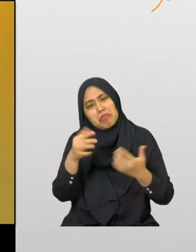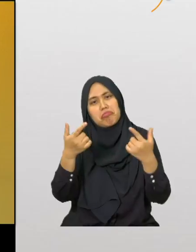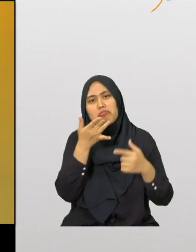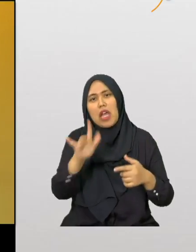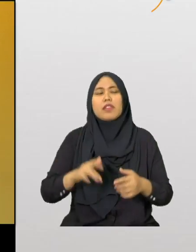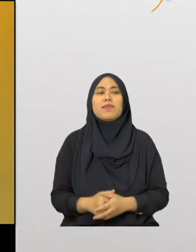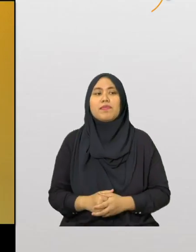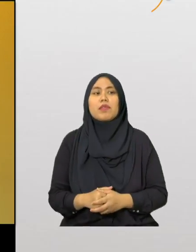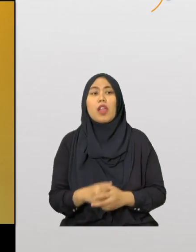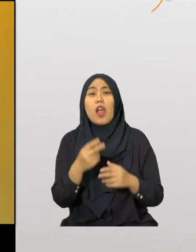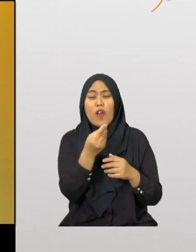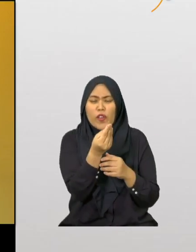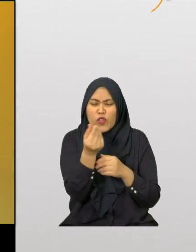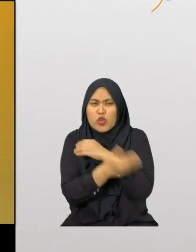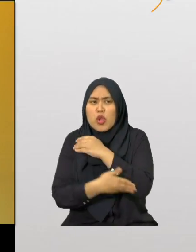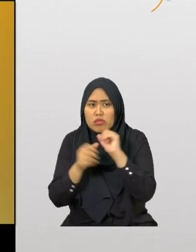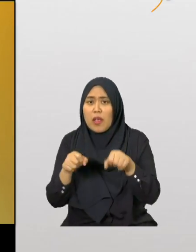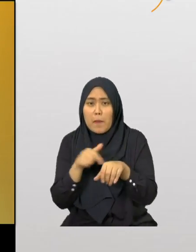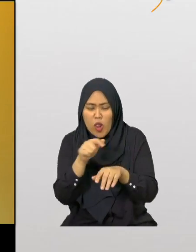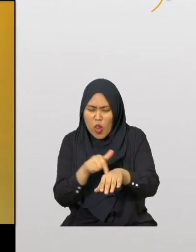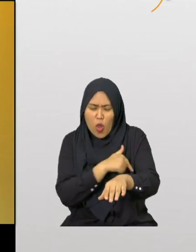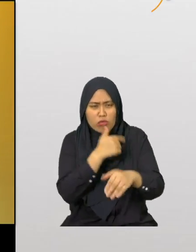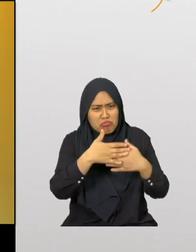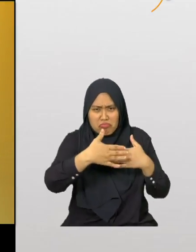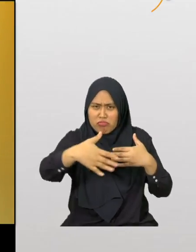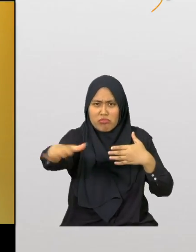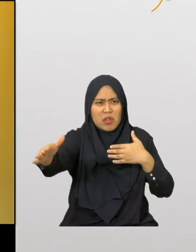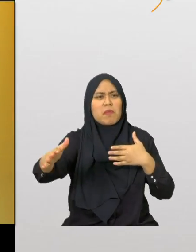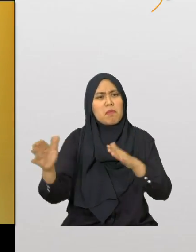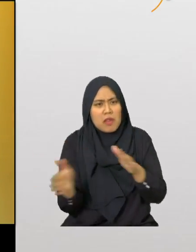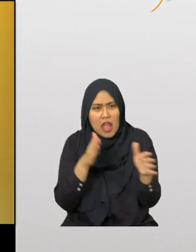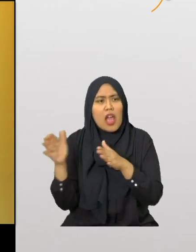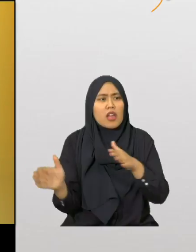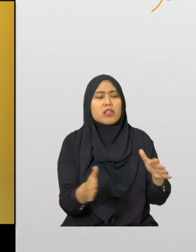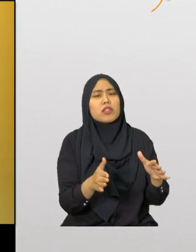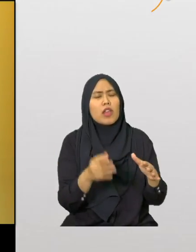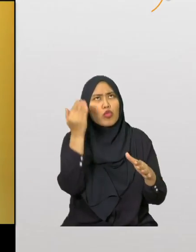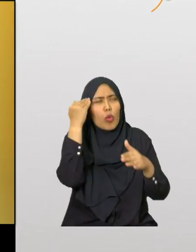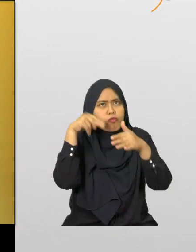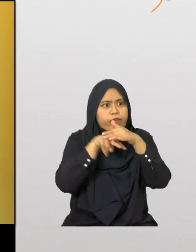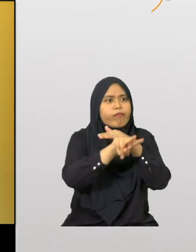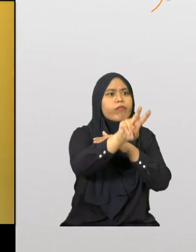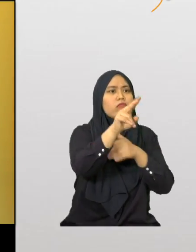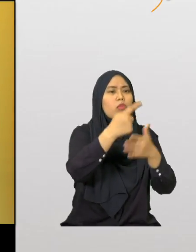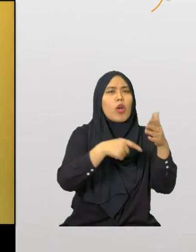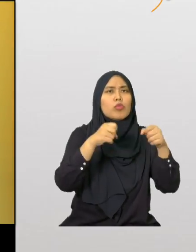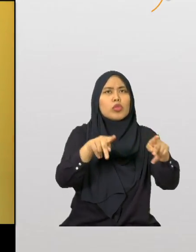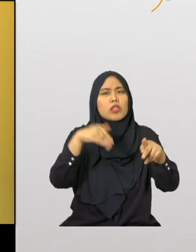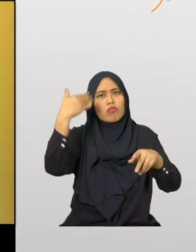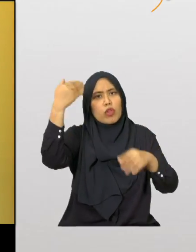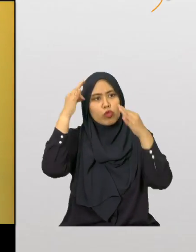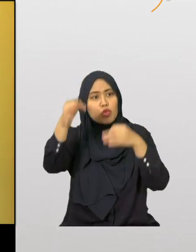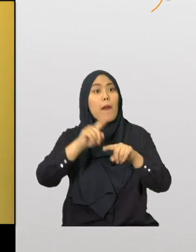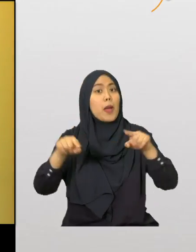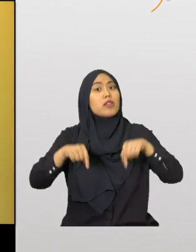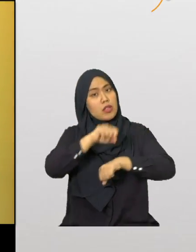few countries can make such long-term plans and anticipate needs and opportunities into the distant future. But in Singapore,